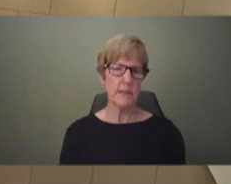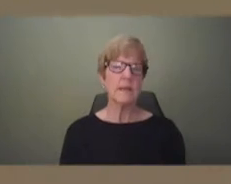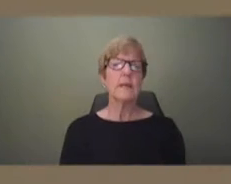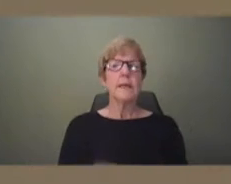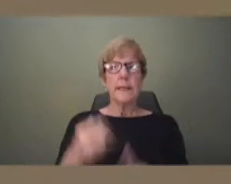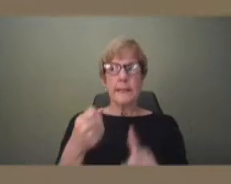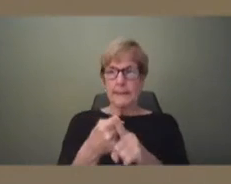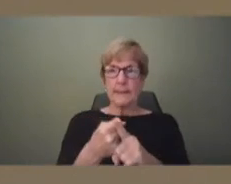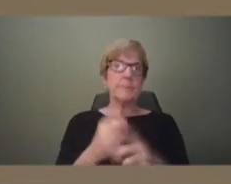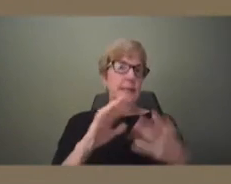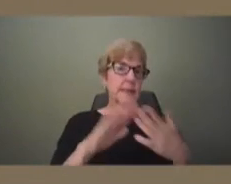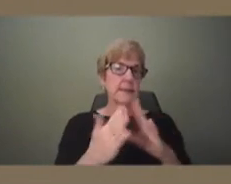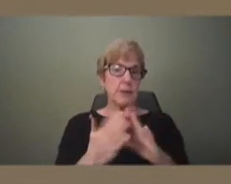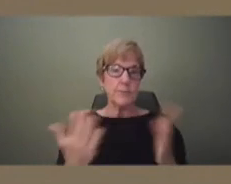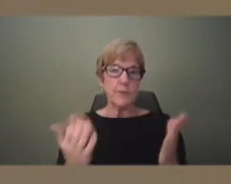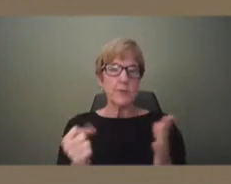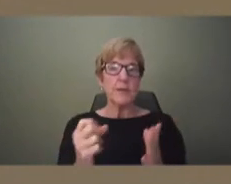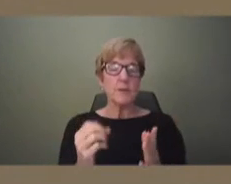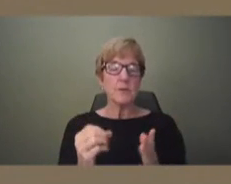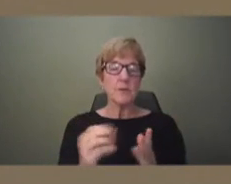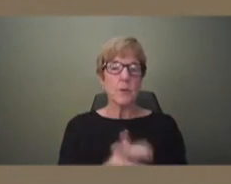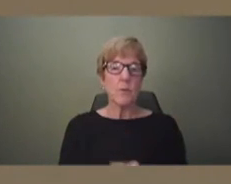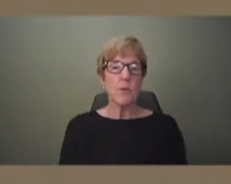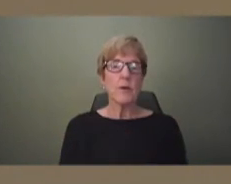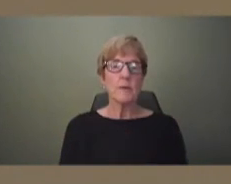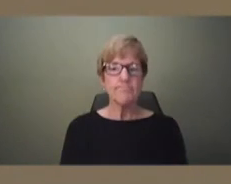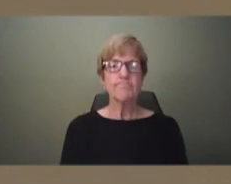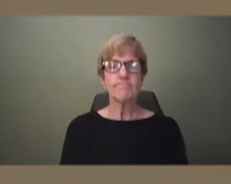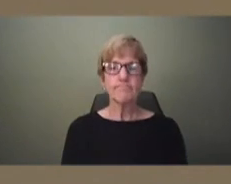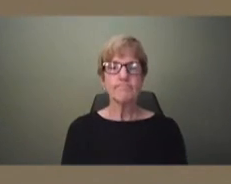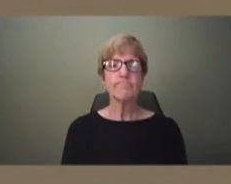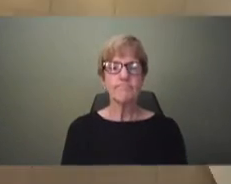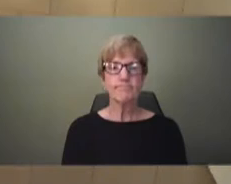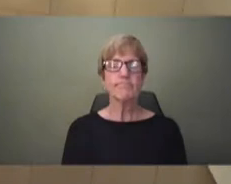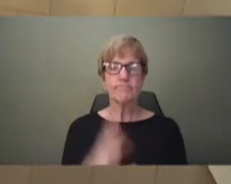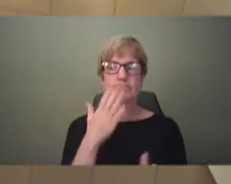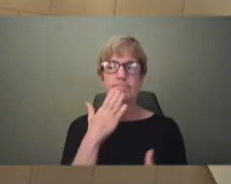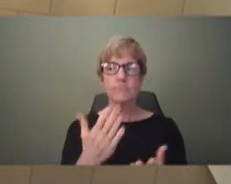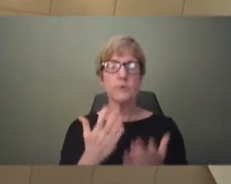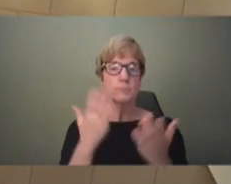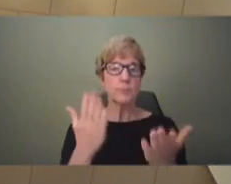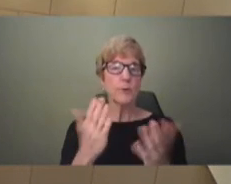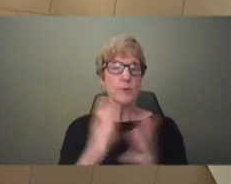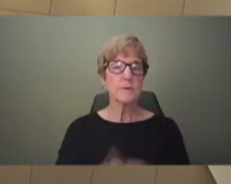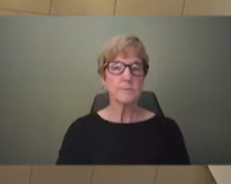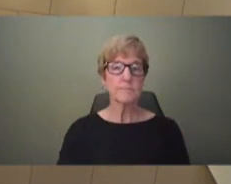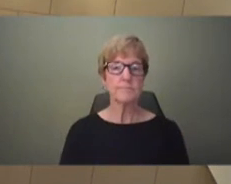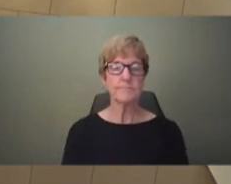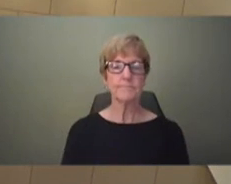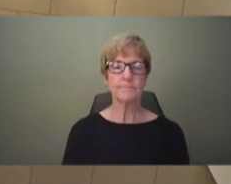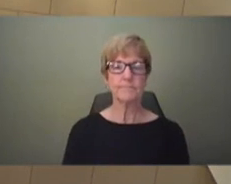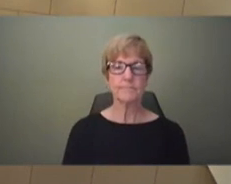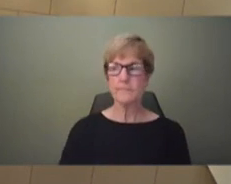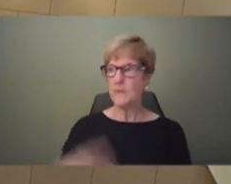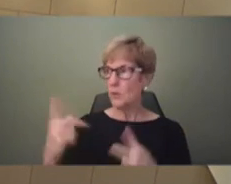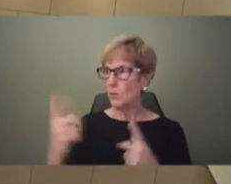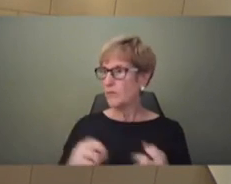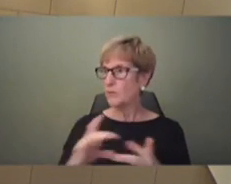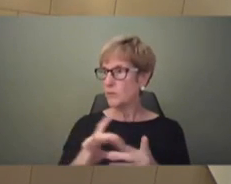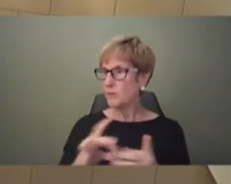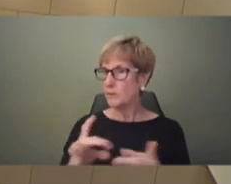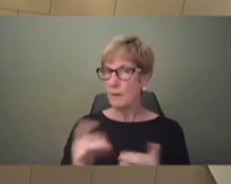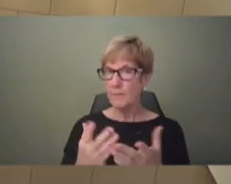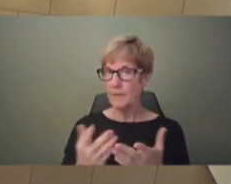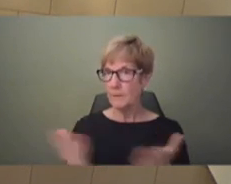so um um um yeah I think this is a good proposal thank you any other questions comments from Council move to